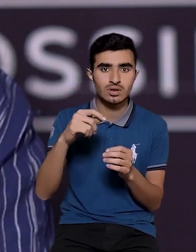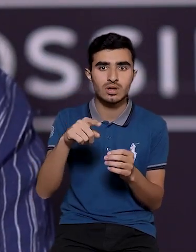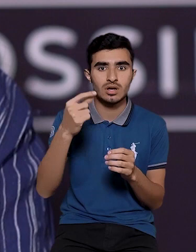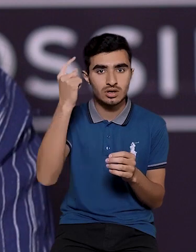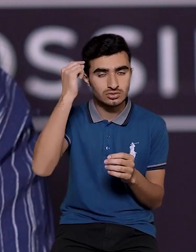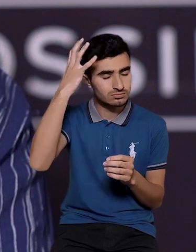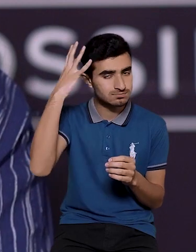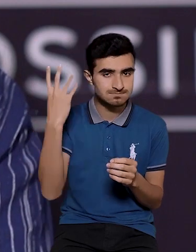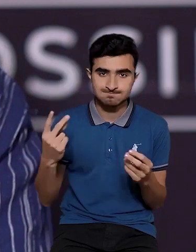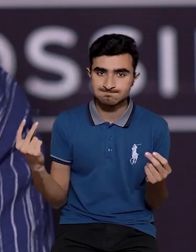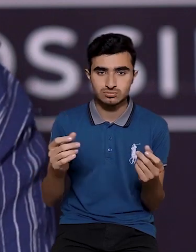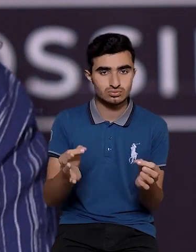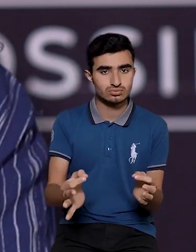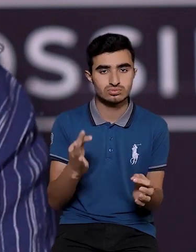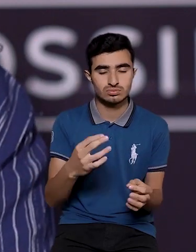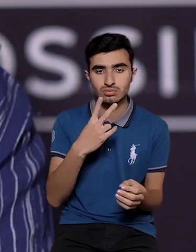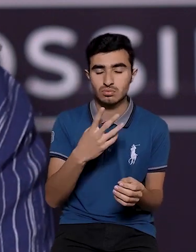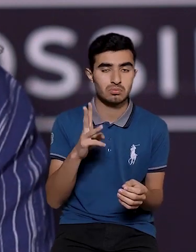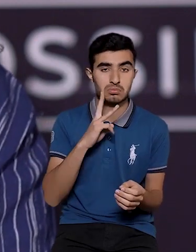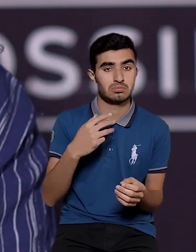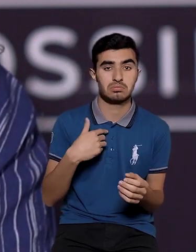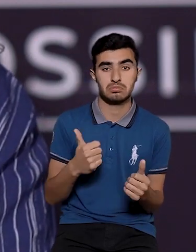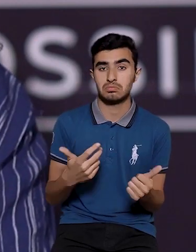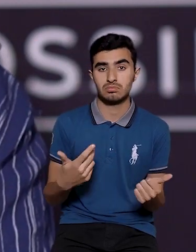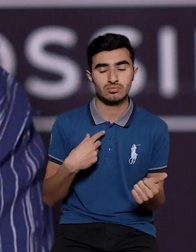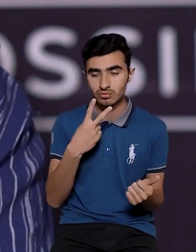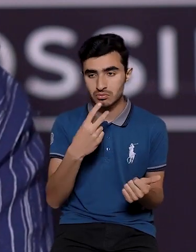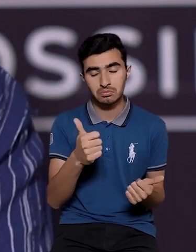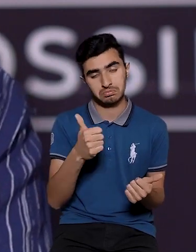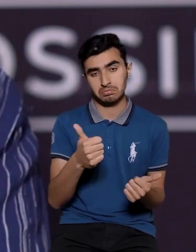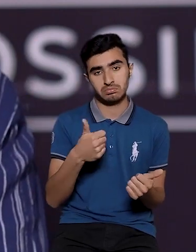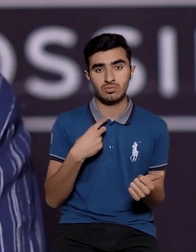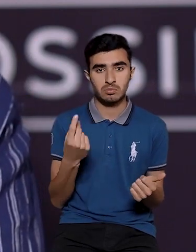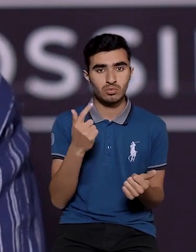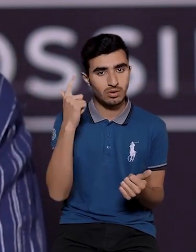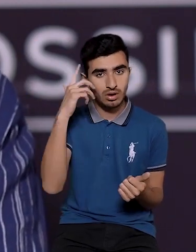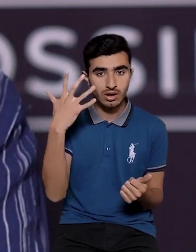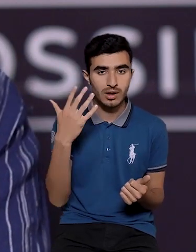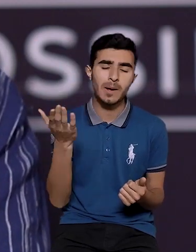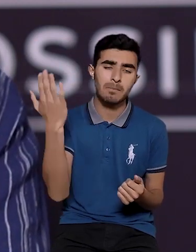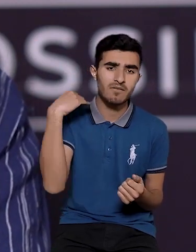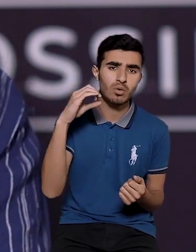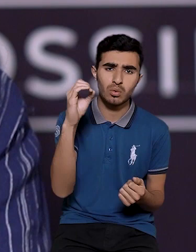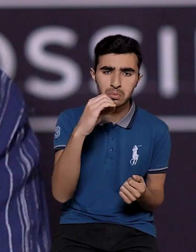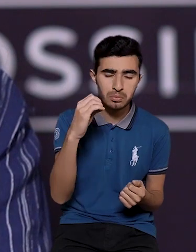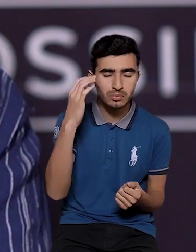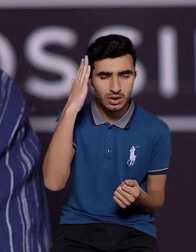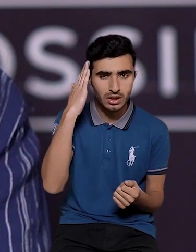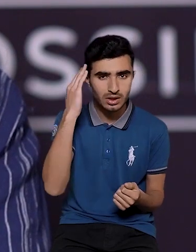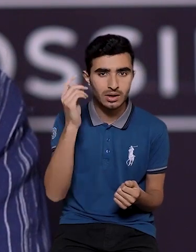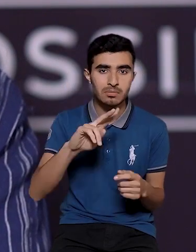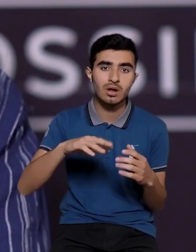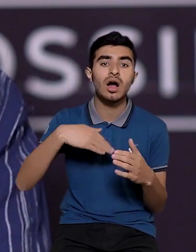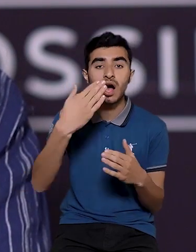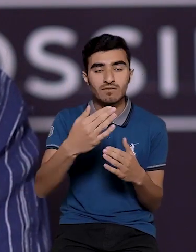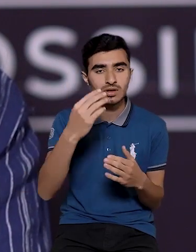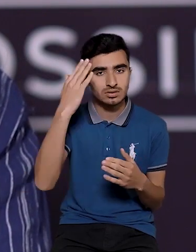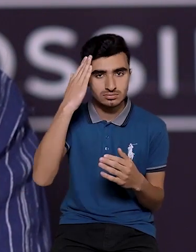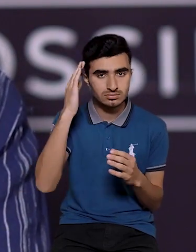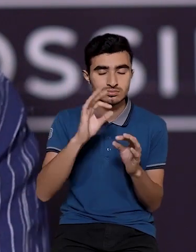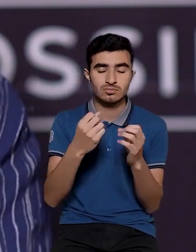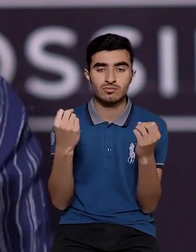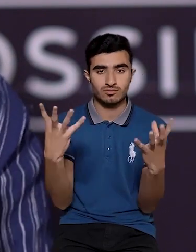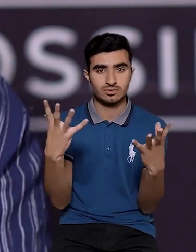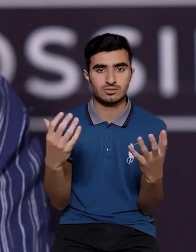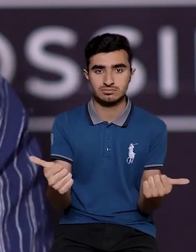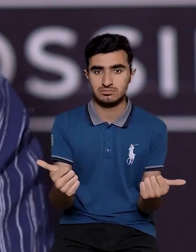she applied this ointment only for 8 to 9 weeks, and her mother sent me a picture. It was like she never had it. Like, I could